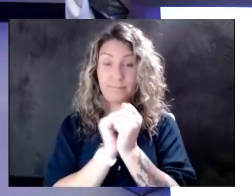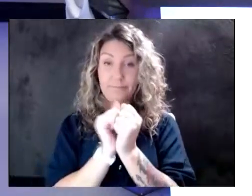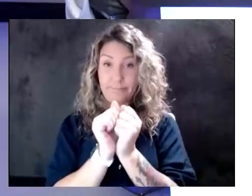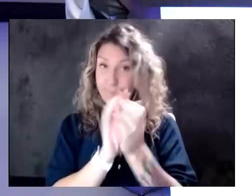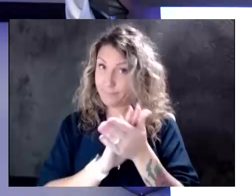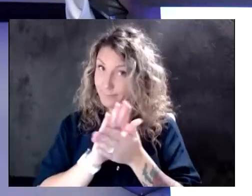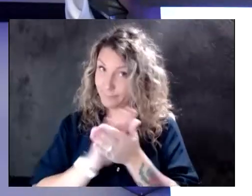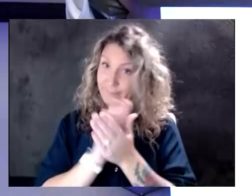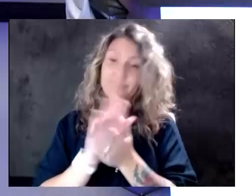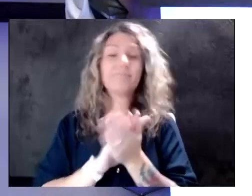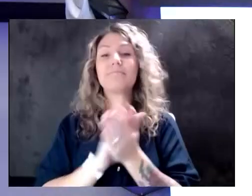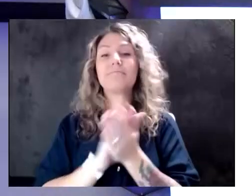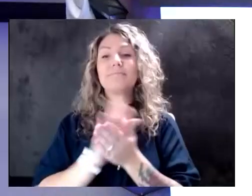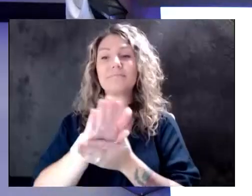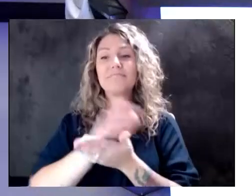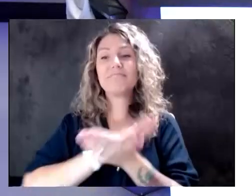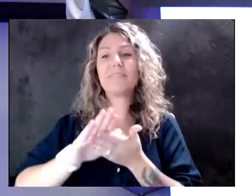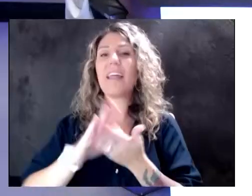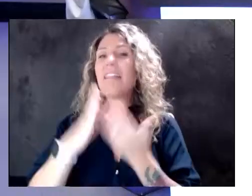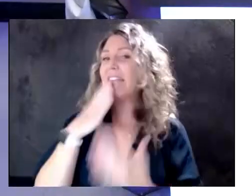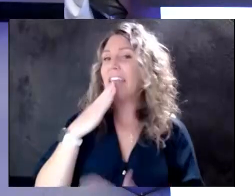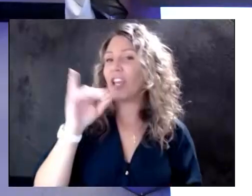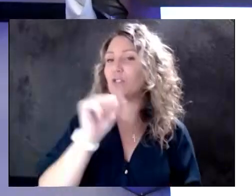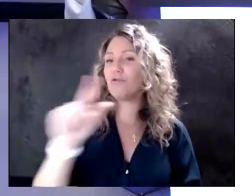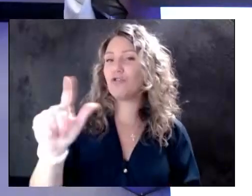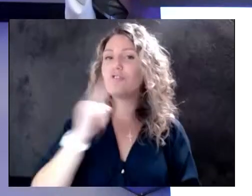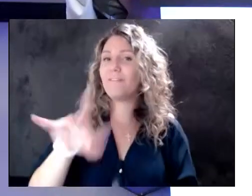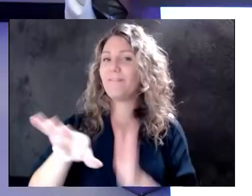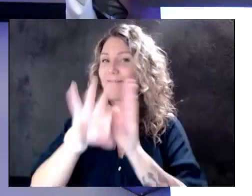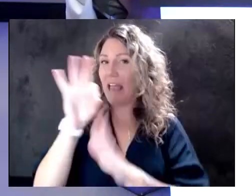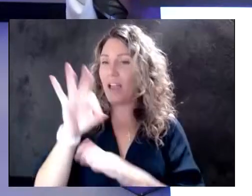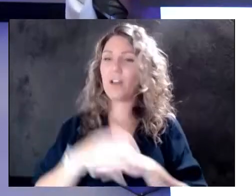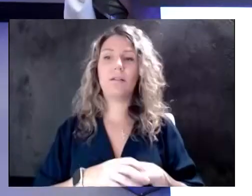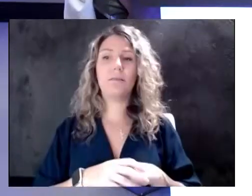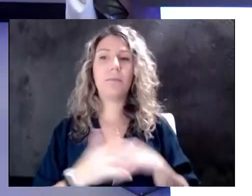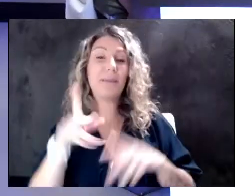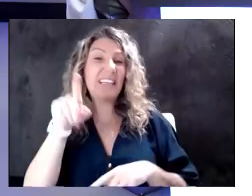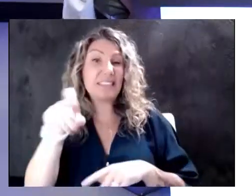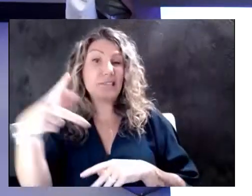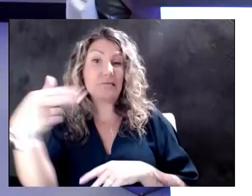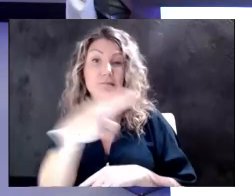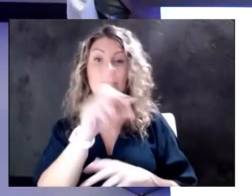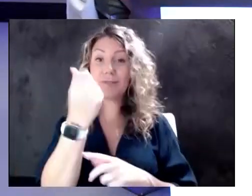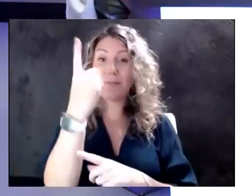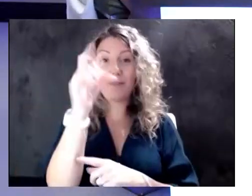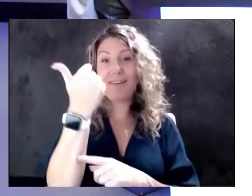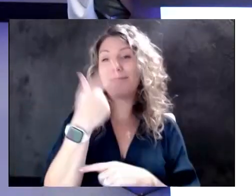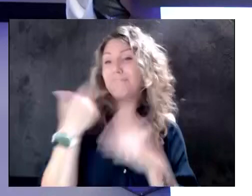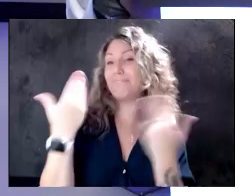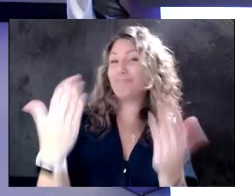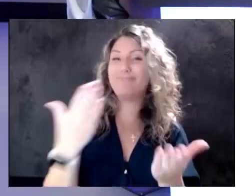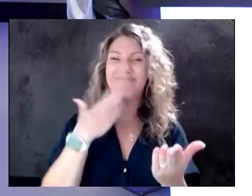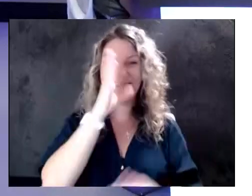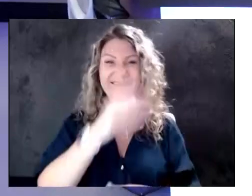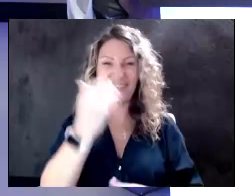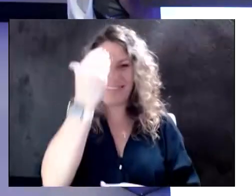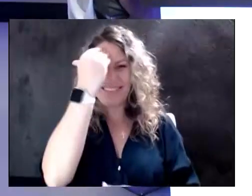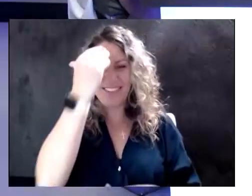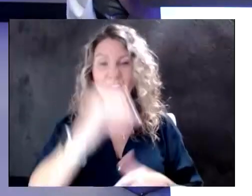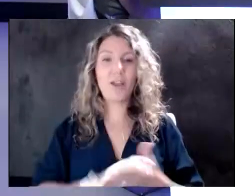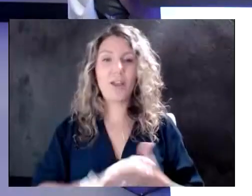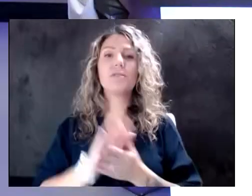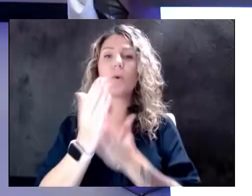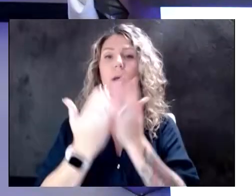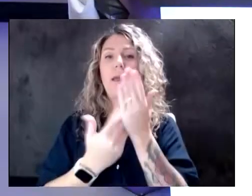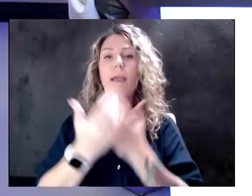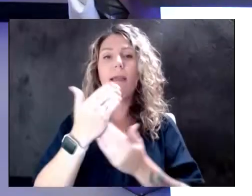hands. Thank you, Jill. I got it. We found it. Yeah. But I might need scissors for something else. Who knows? Yeah, there you go. You never know. All right, Thank so you. we're going to do our hand hygiene. Okay. We're